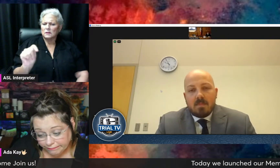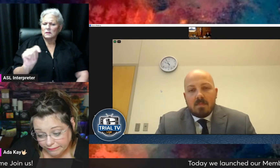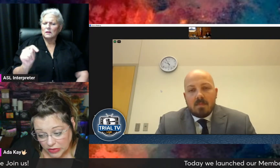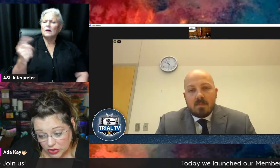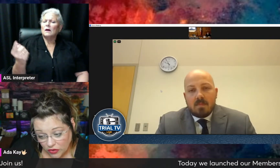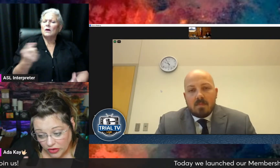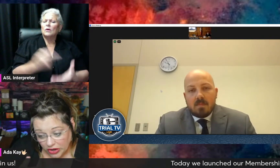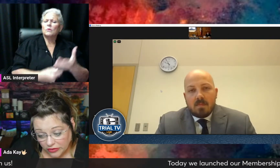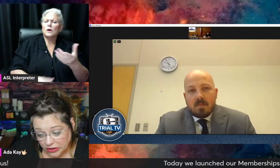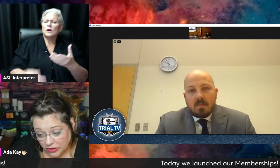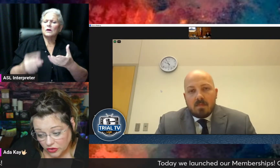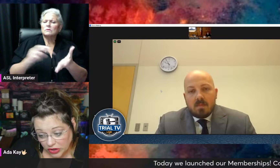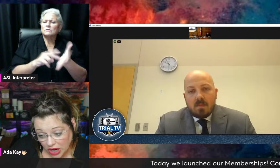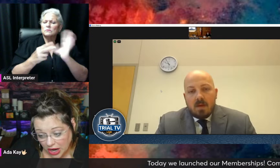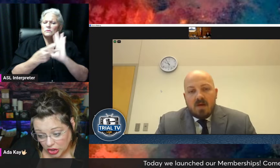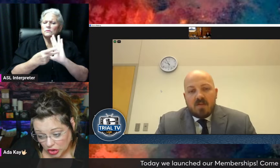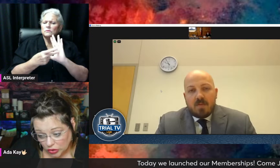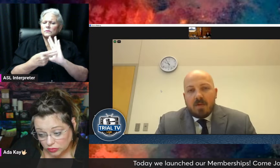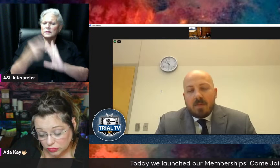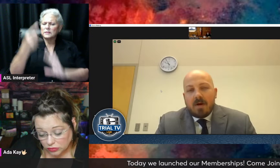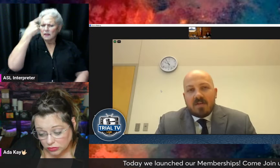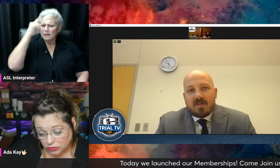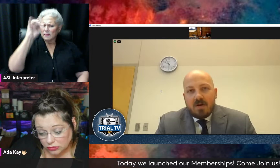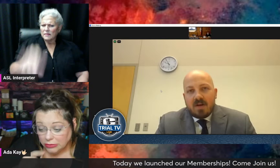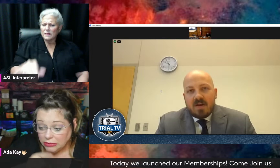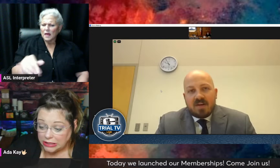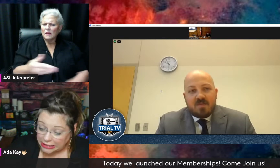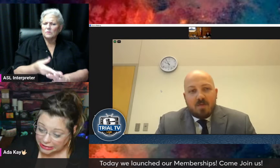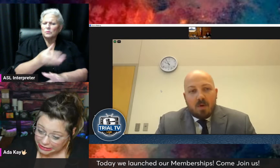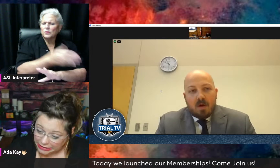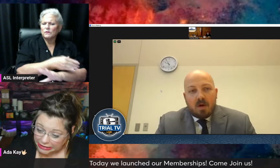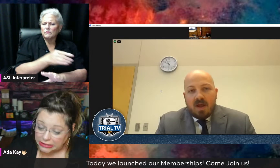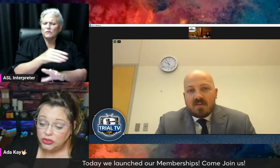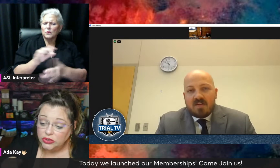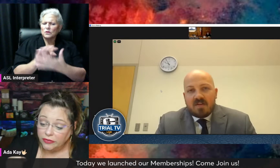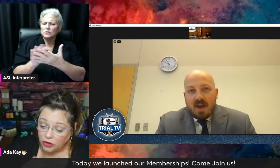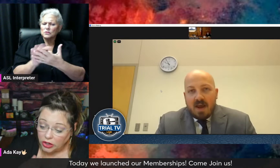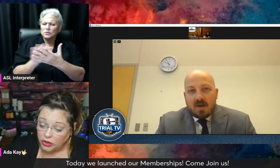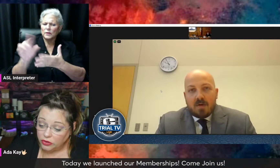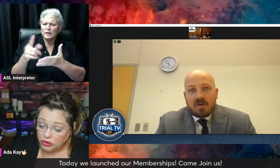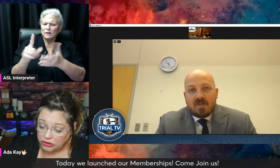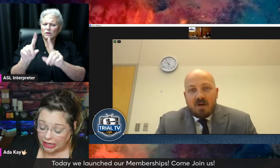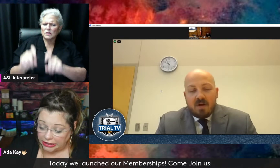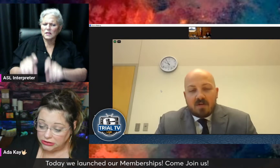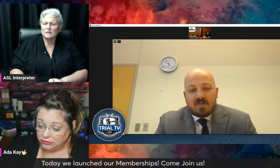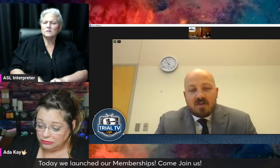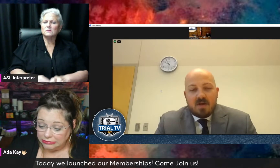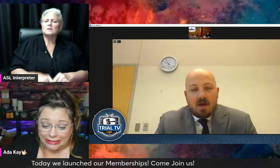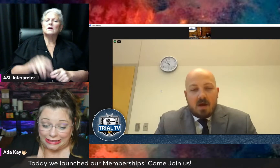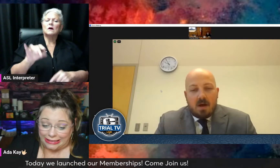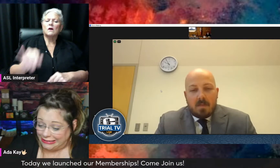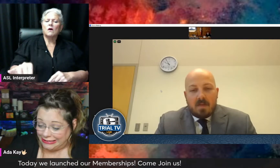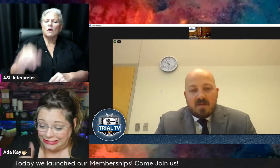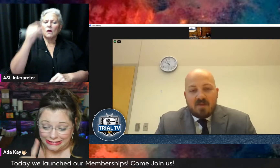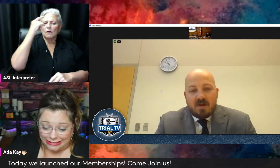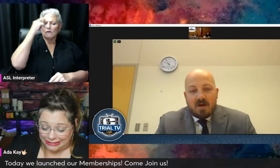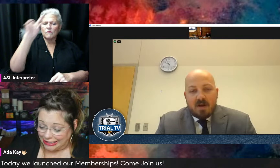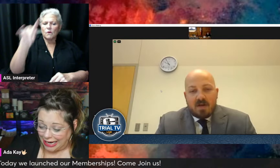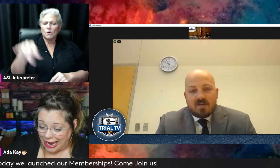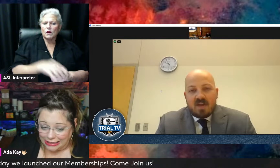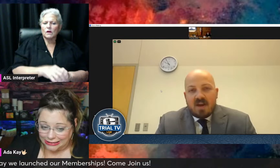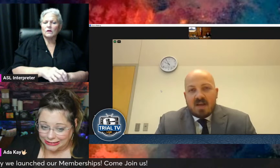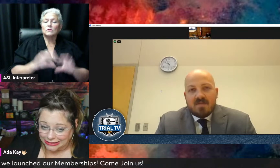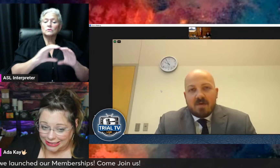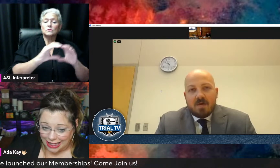of that preliminary screen? The preliminary screen tests for classes or categories of drugs. If